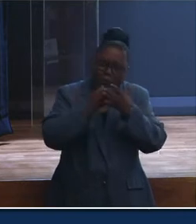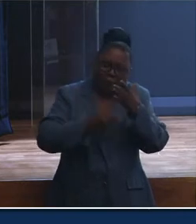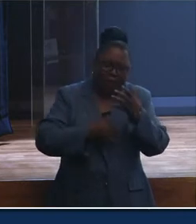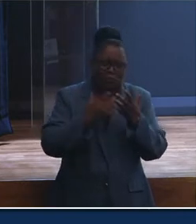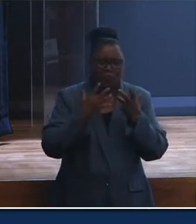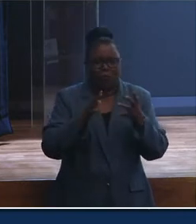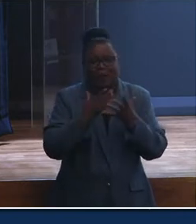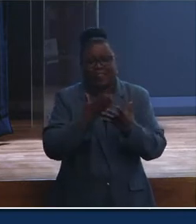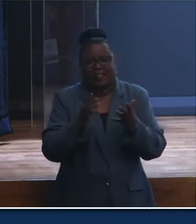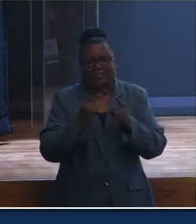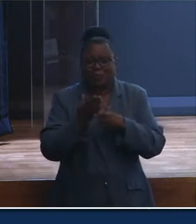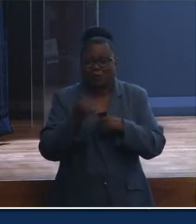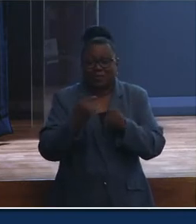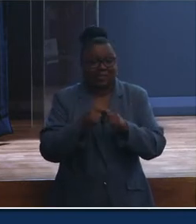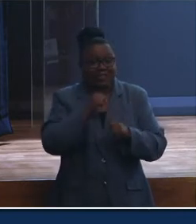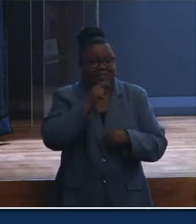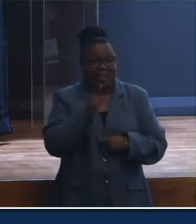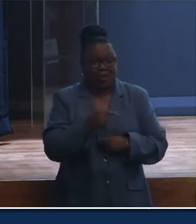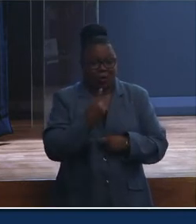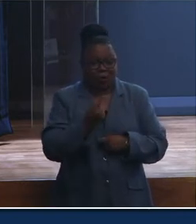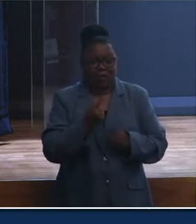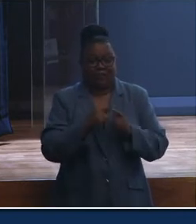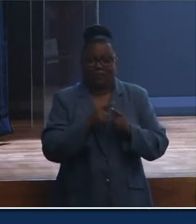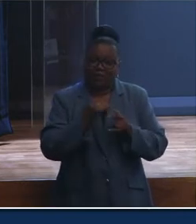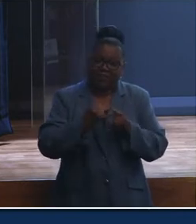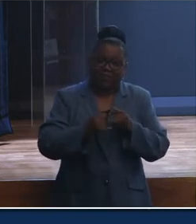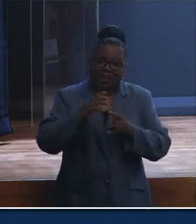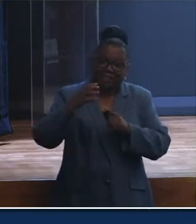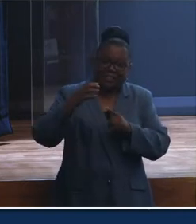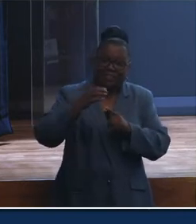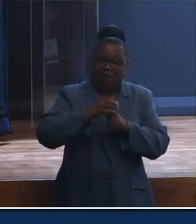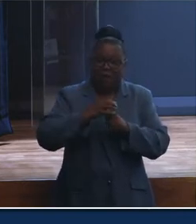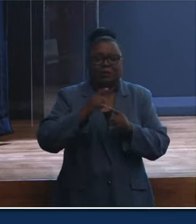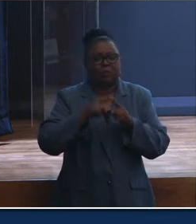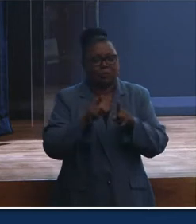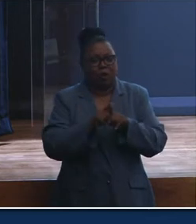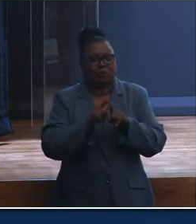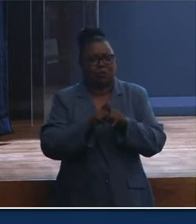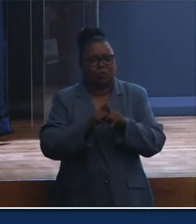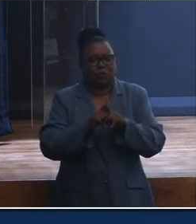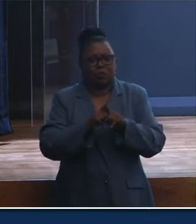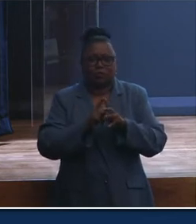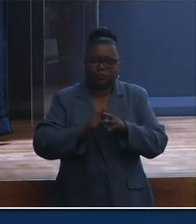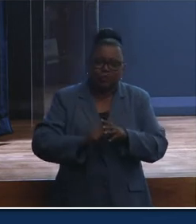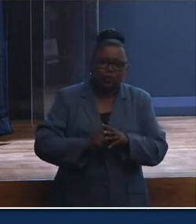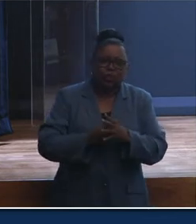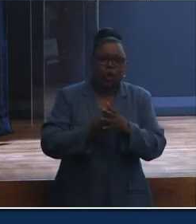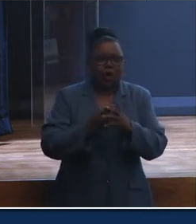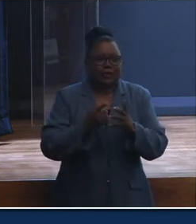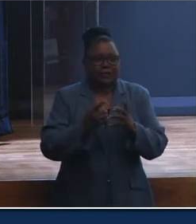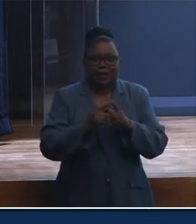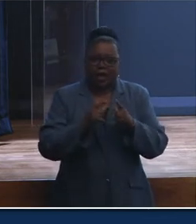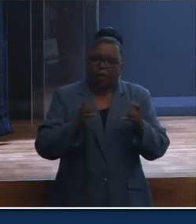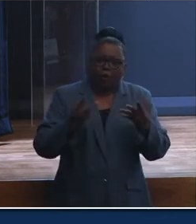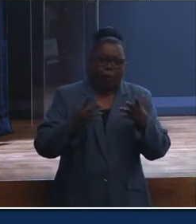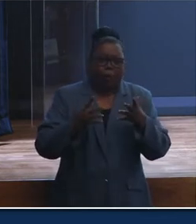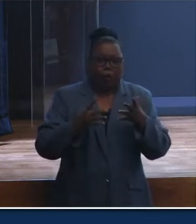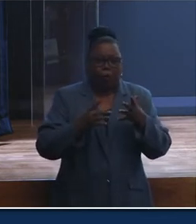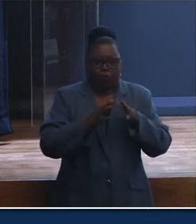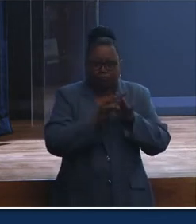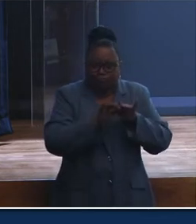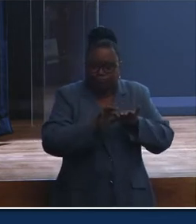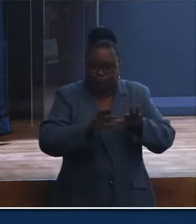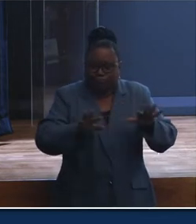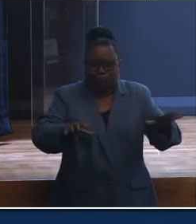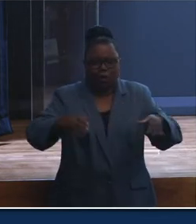great things over the years, not only finalist championships, but also spawned a whole tree